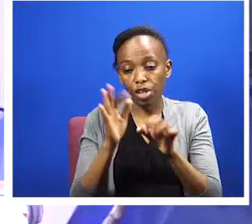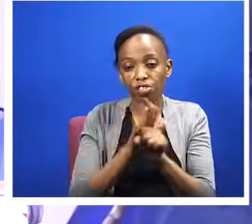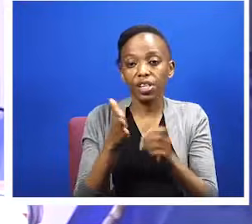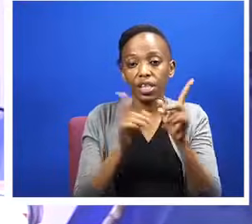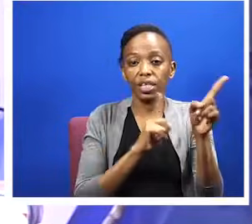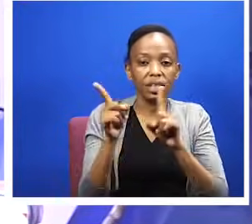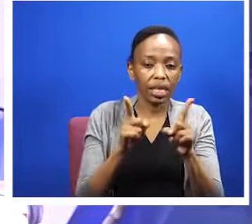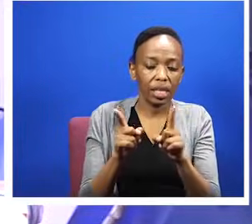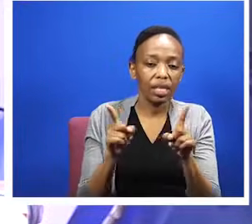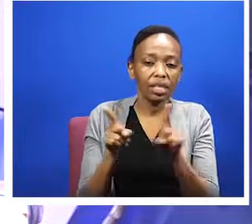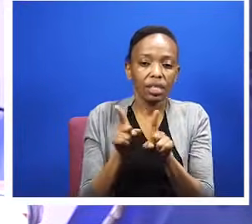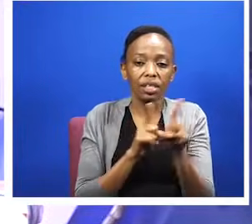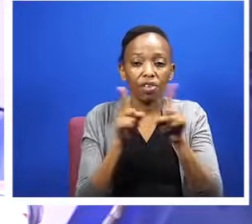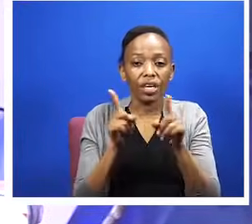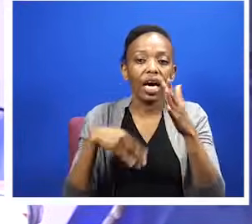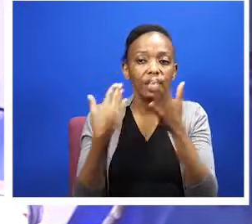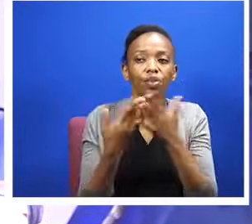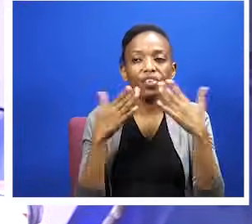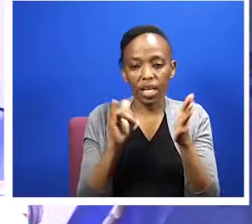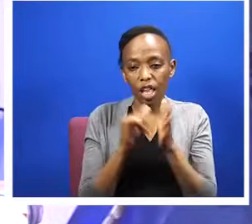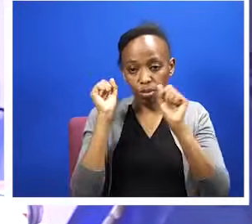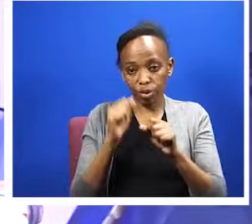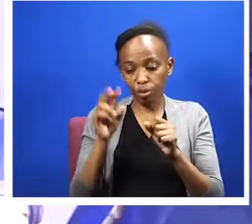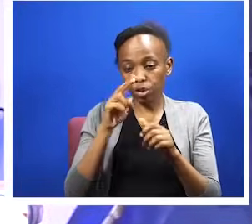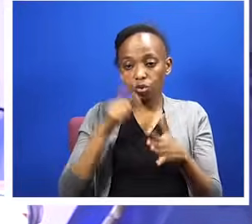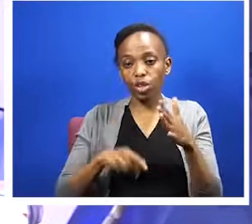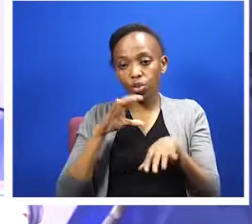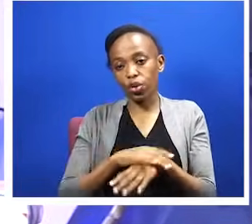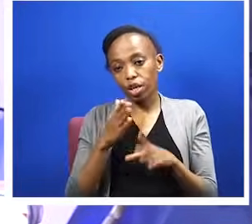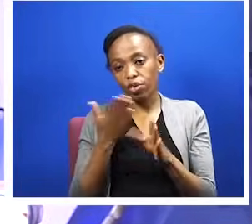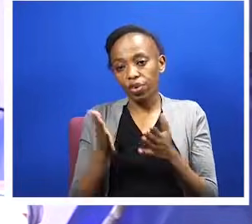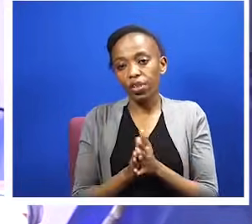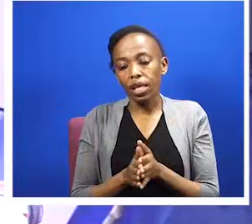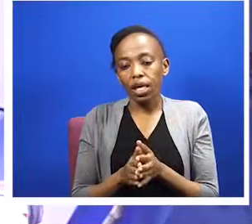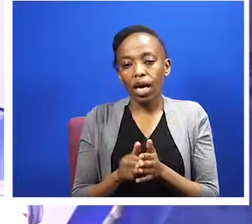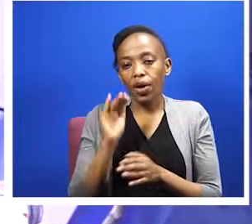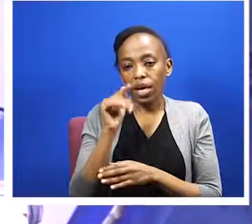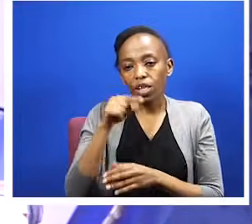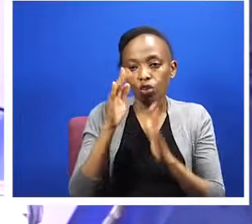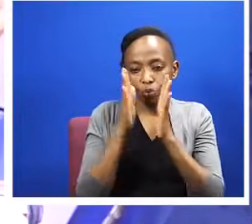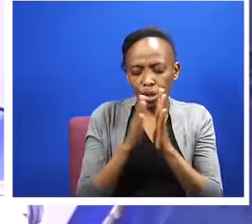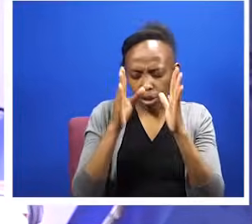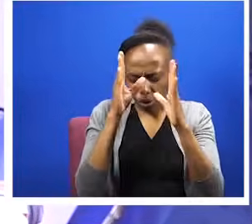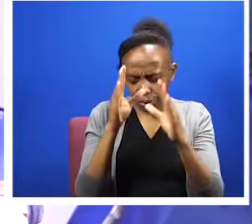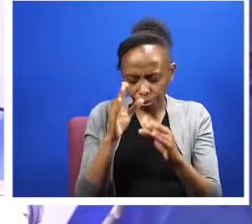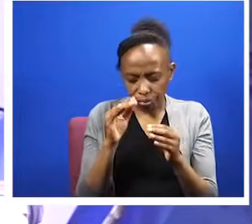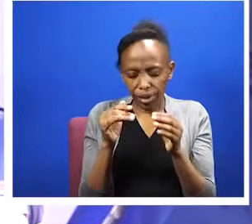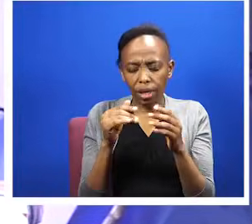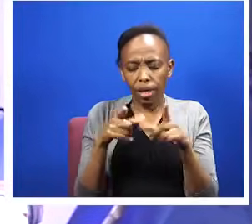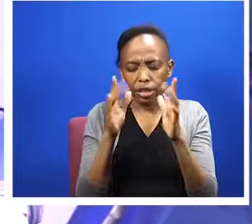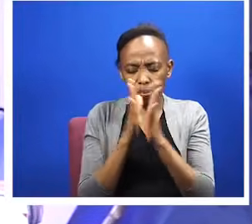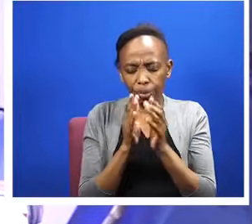of a safari until we finish so that we can see what you're going to get out of this. So I'll ask us to pray. Close your eyes wherever you are and let us